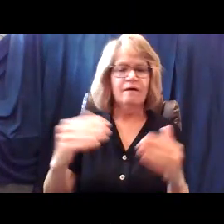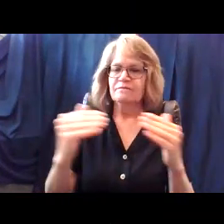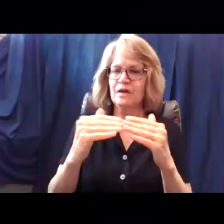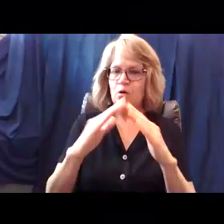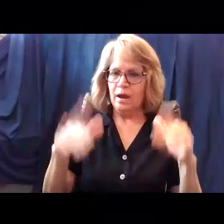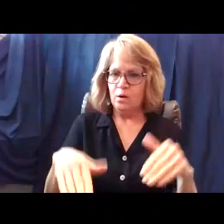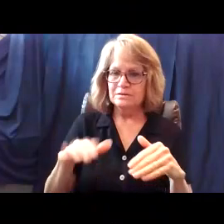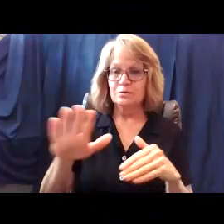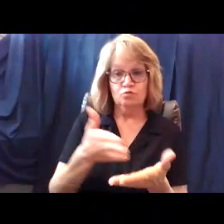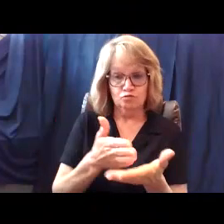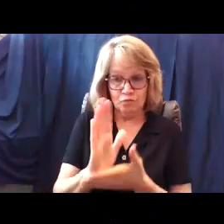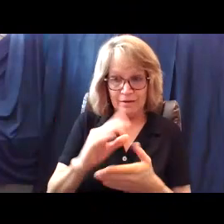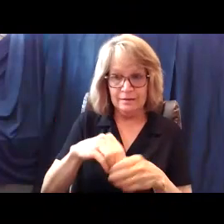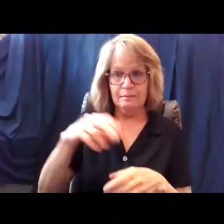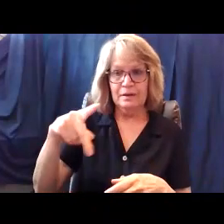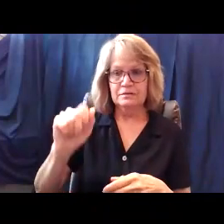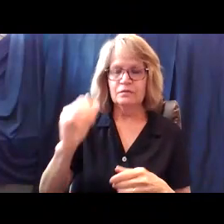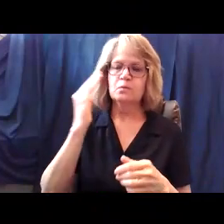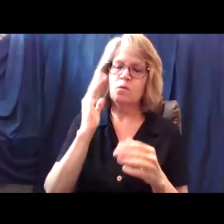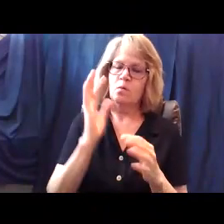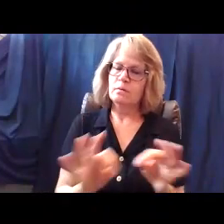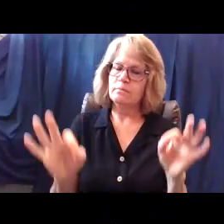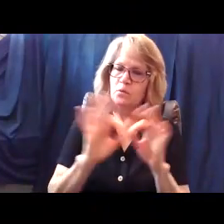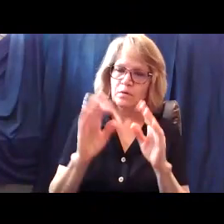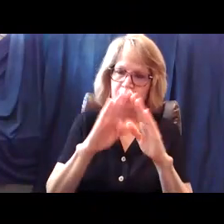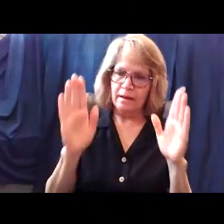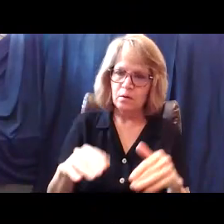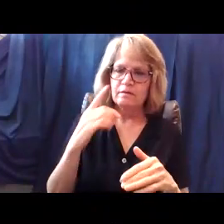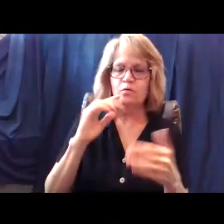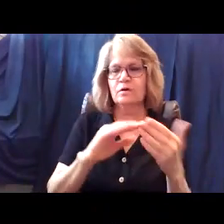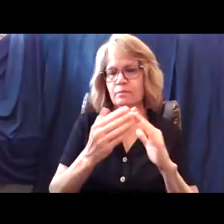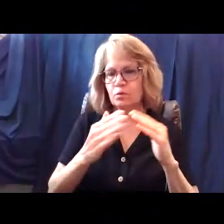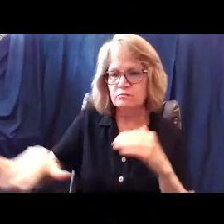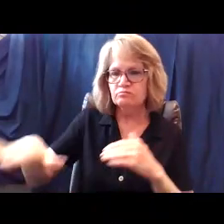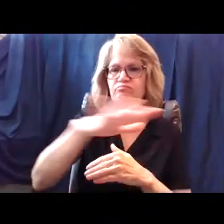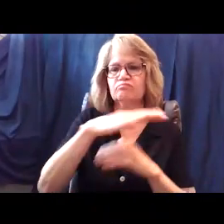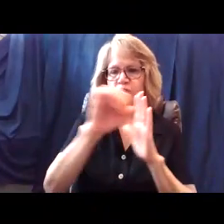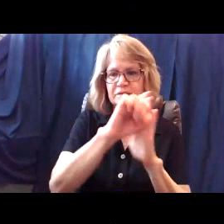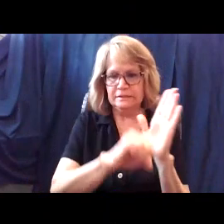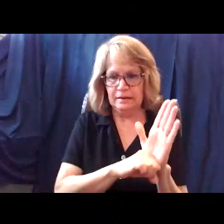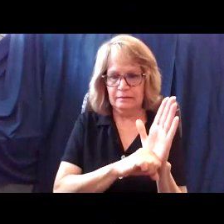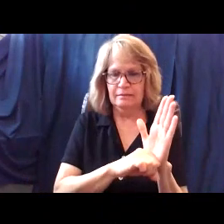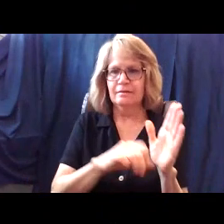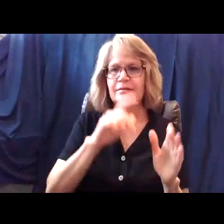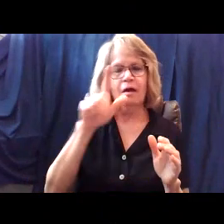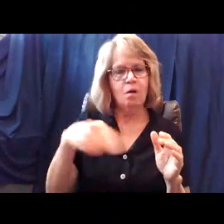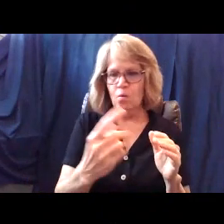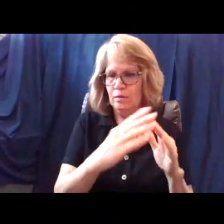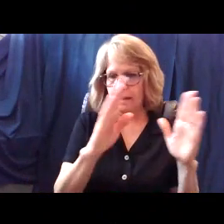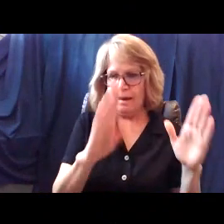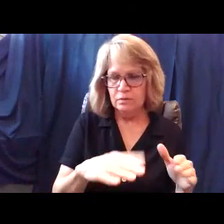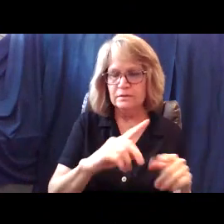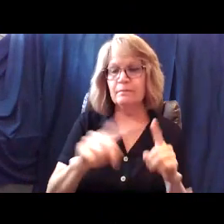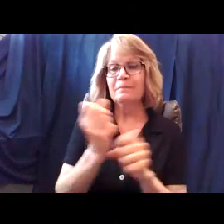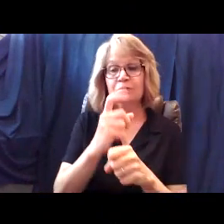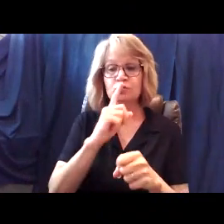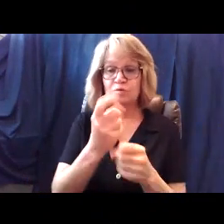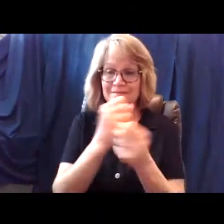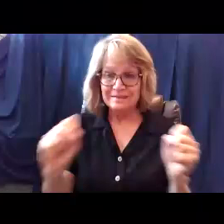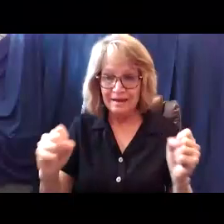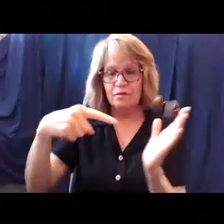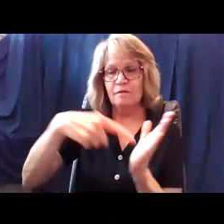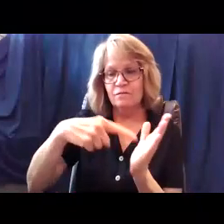Pennsylvania. We know how important housing is to our communities throughout the state, and not just any housing, making sure that safe, affordable,